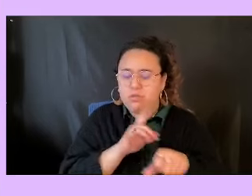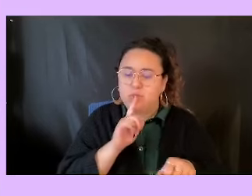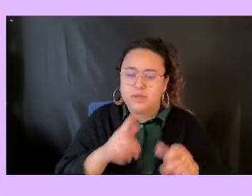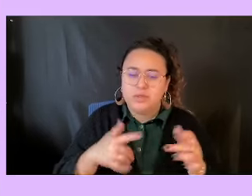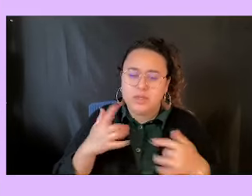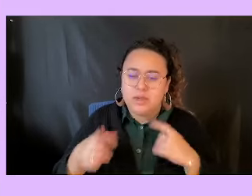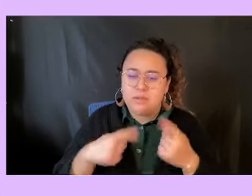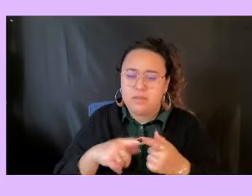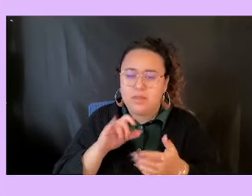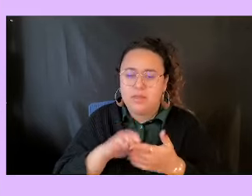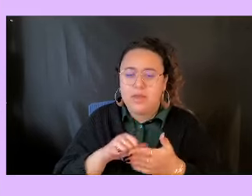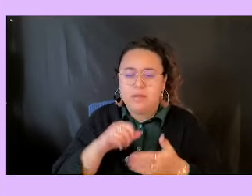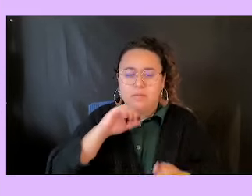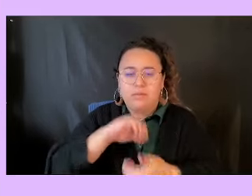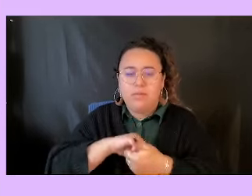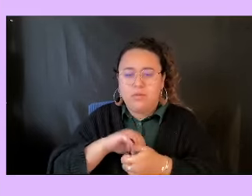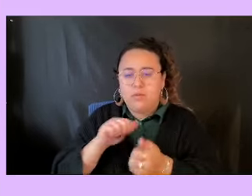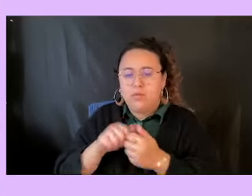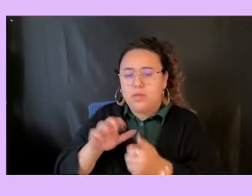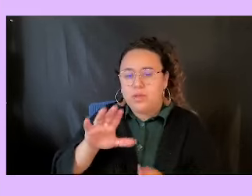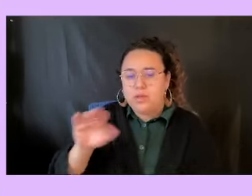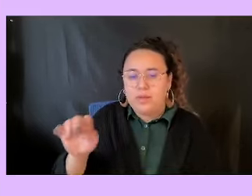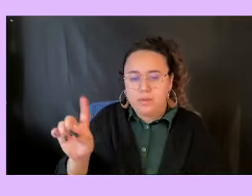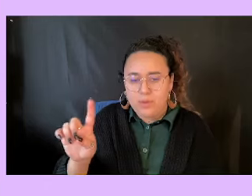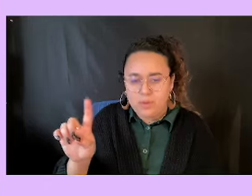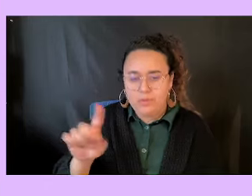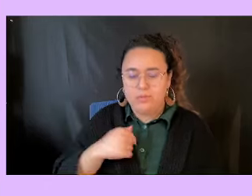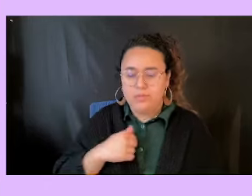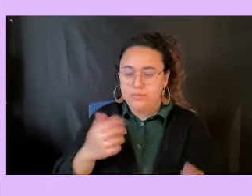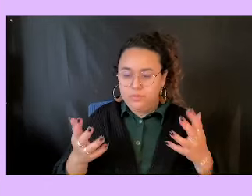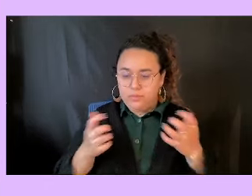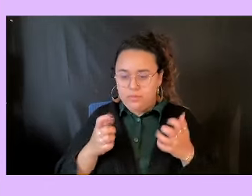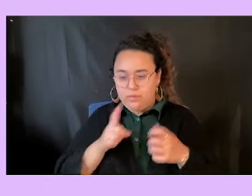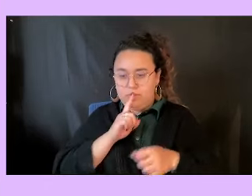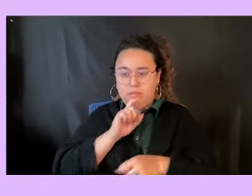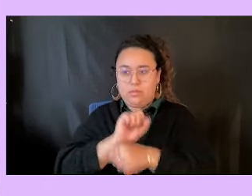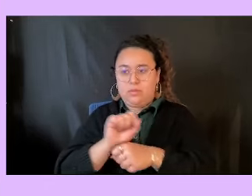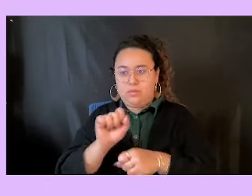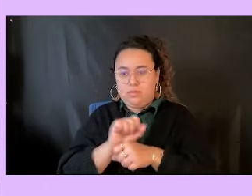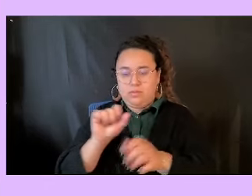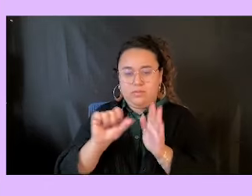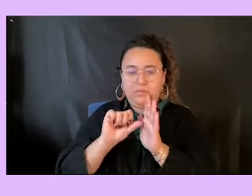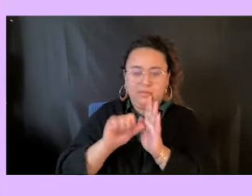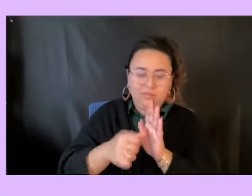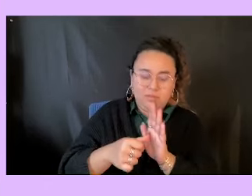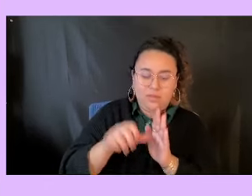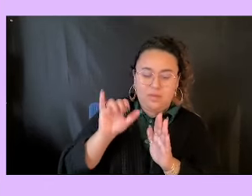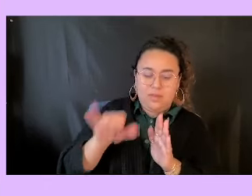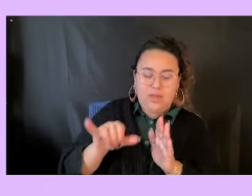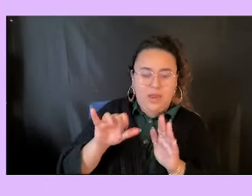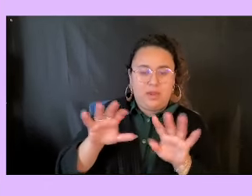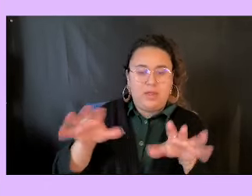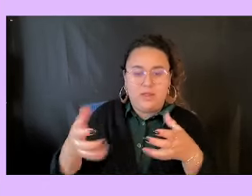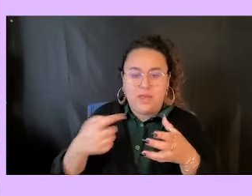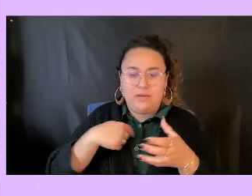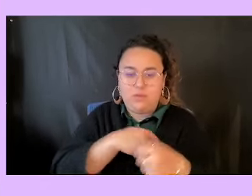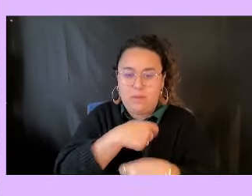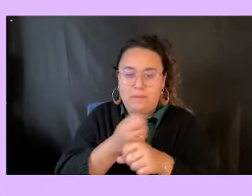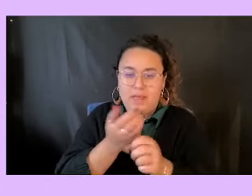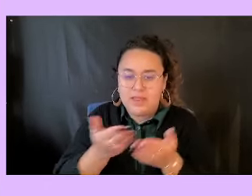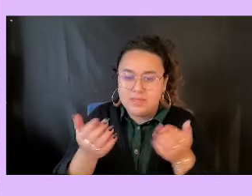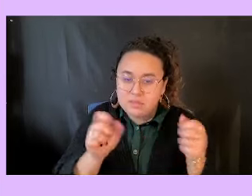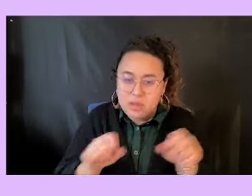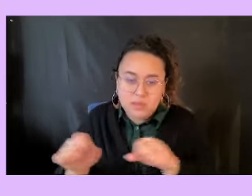is produced in partnership with Company One, and I wanted to really underline how collectively we make things like that